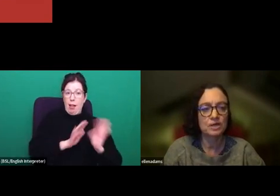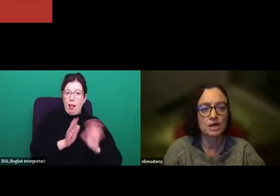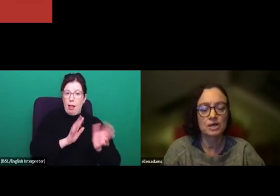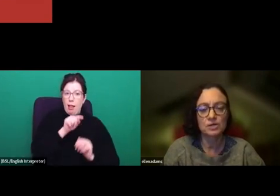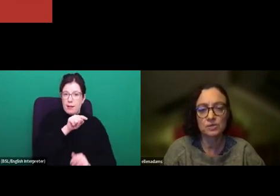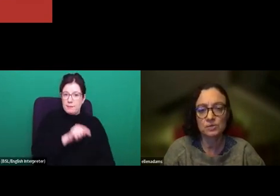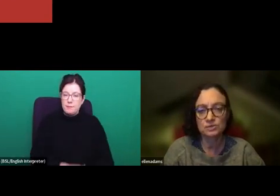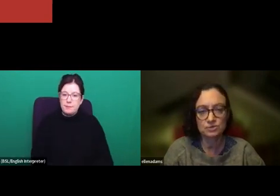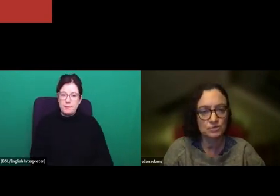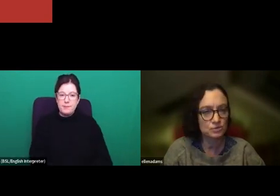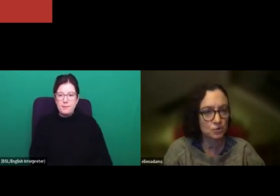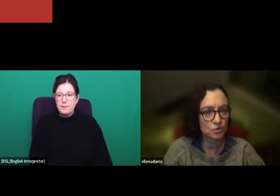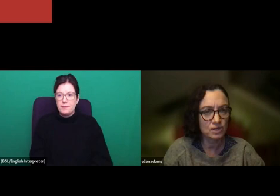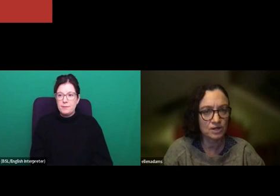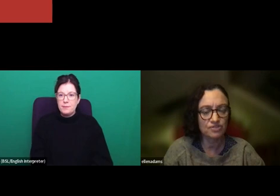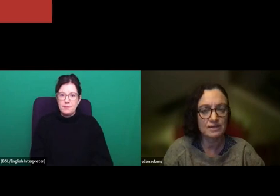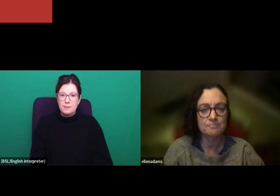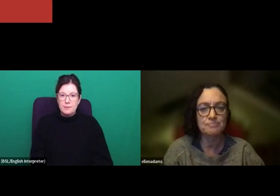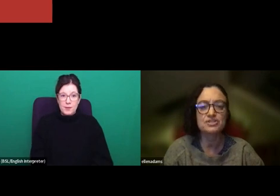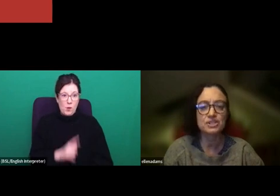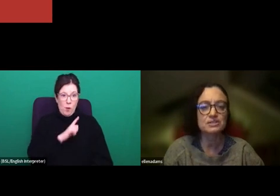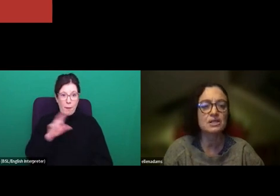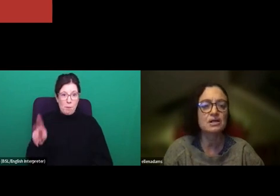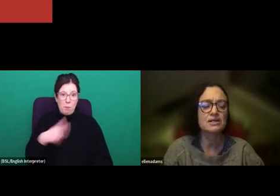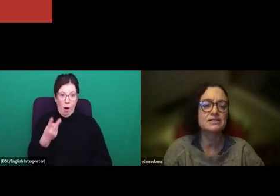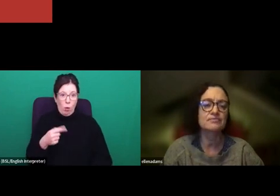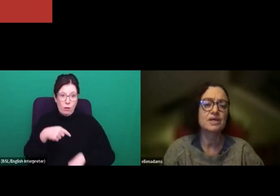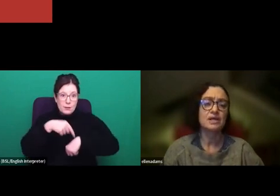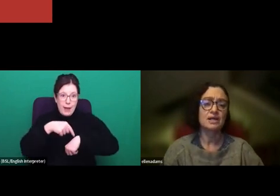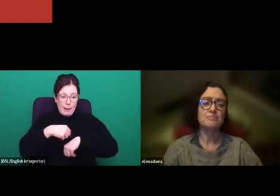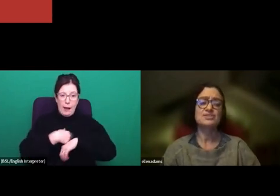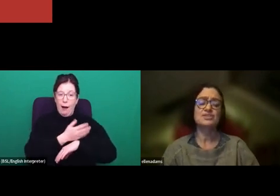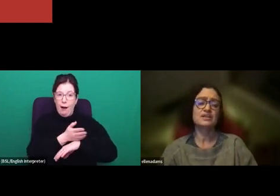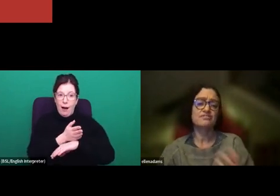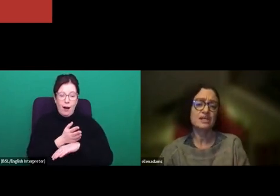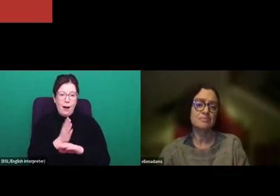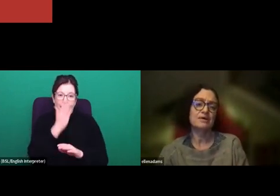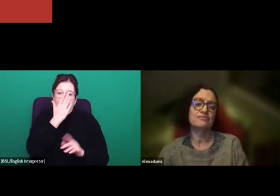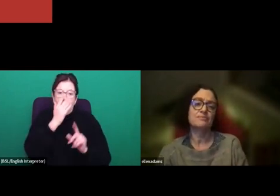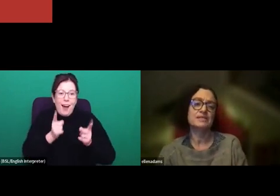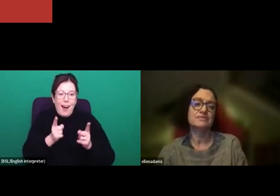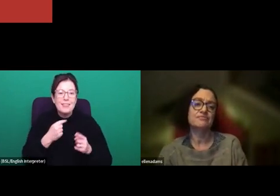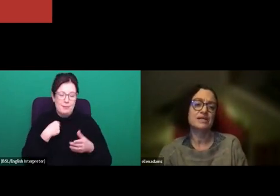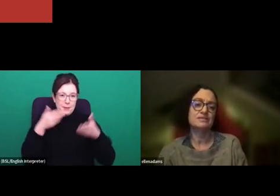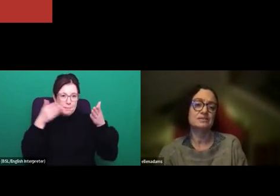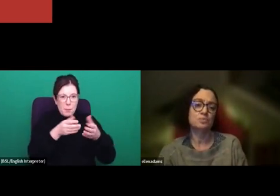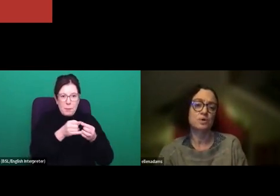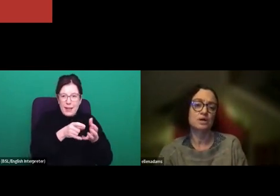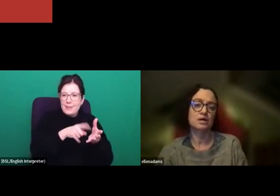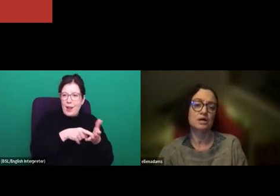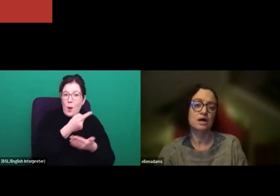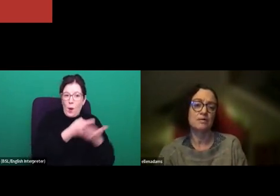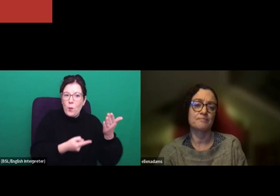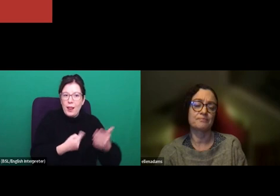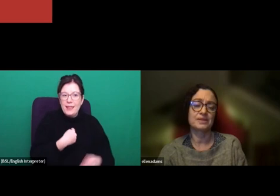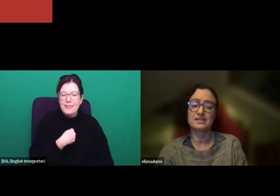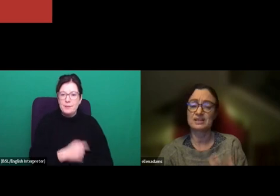one talk, I think. But just to kind of mention that the feedback from these events